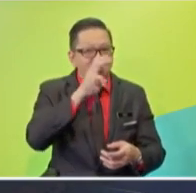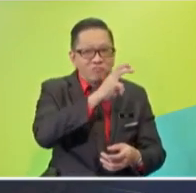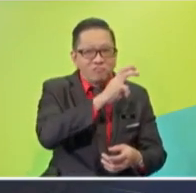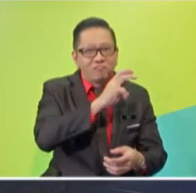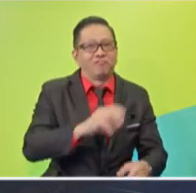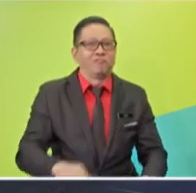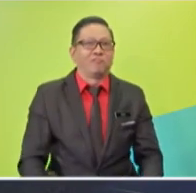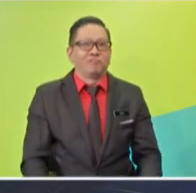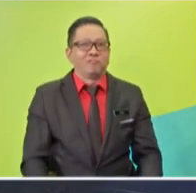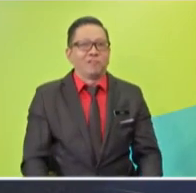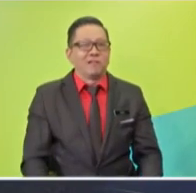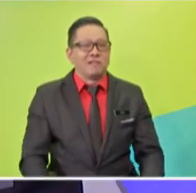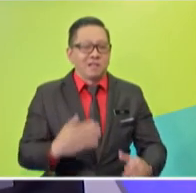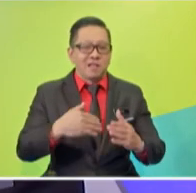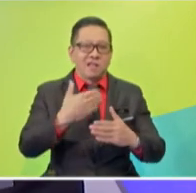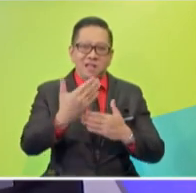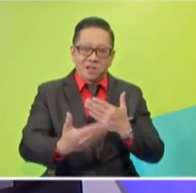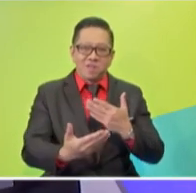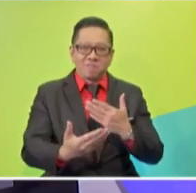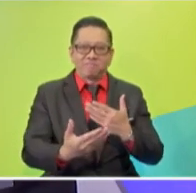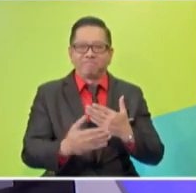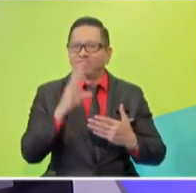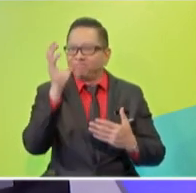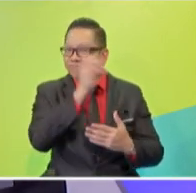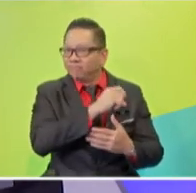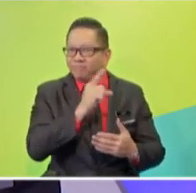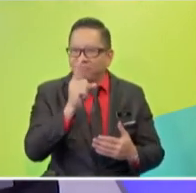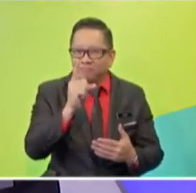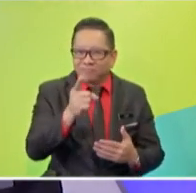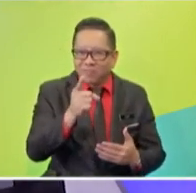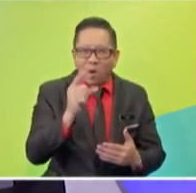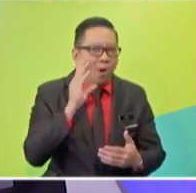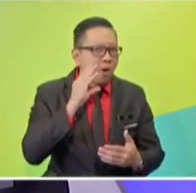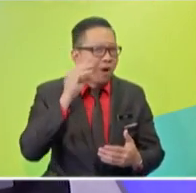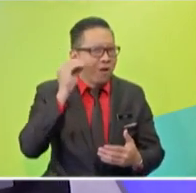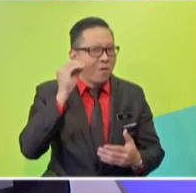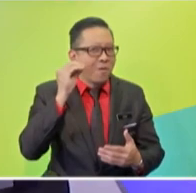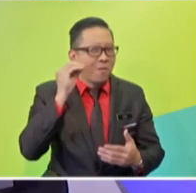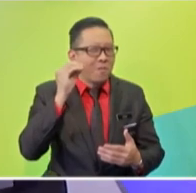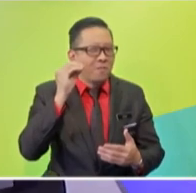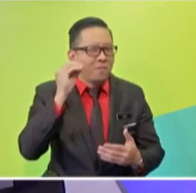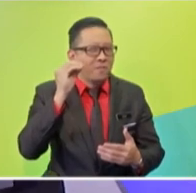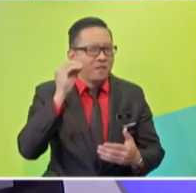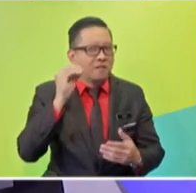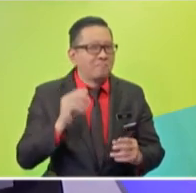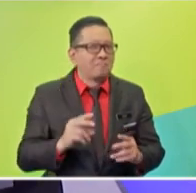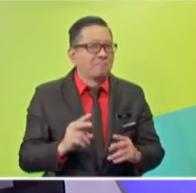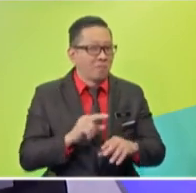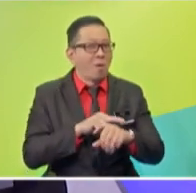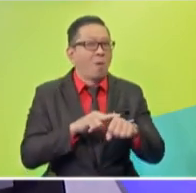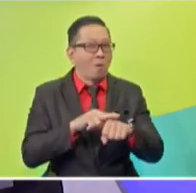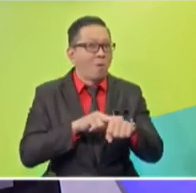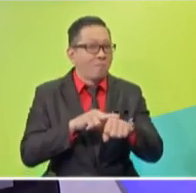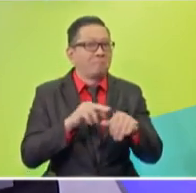Yep. And next one, I guess our students at home, this is their hobby, right? The most common